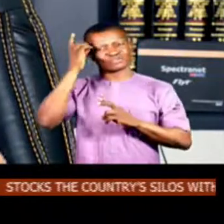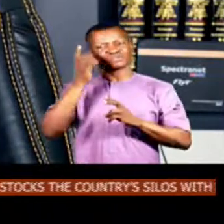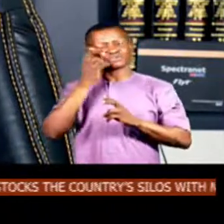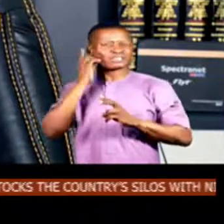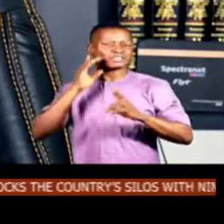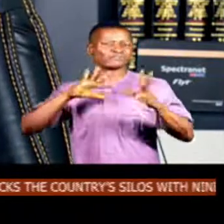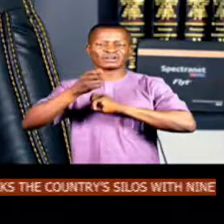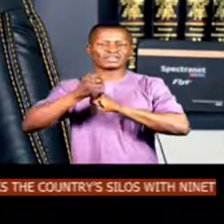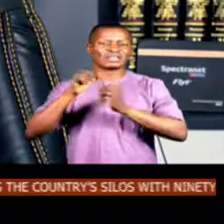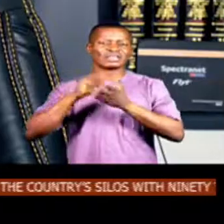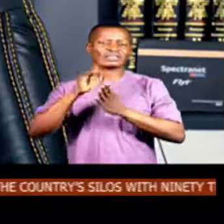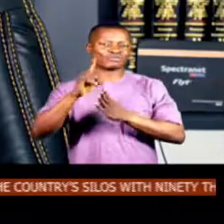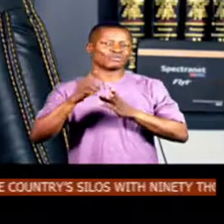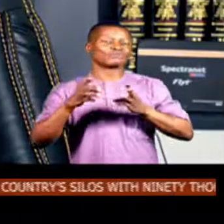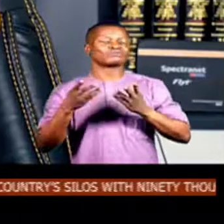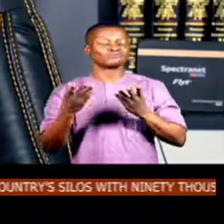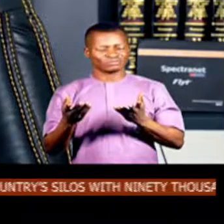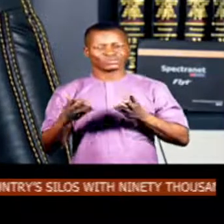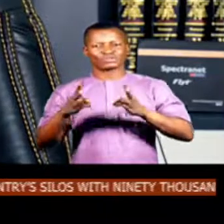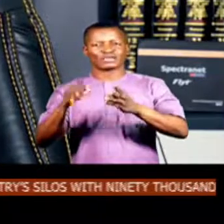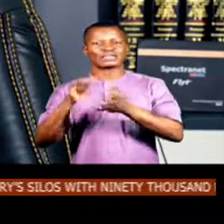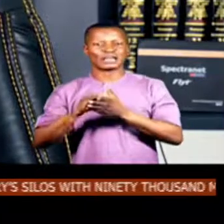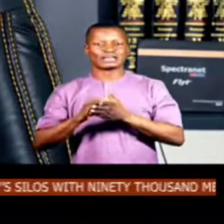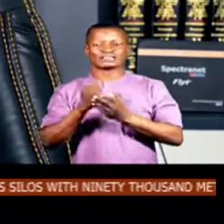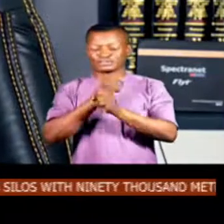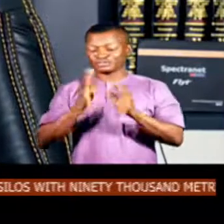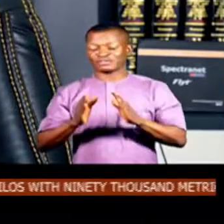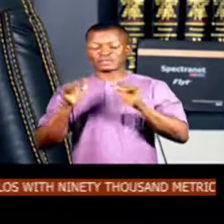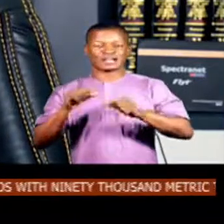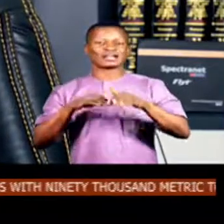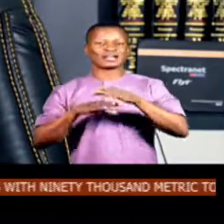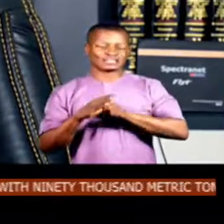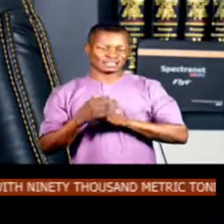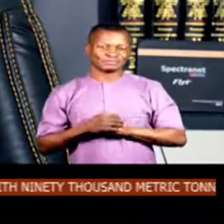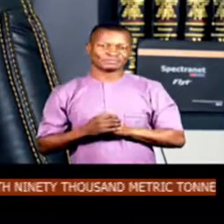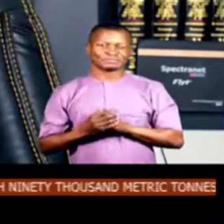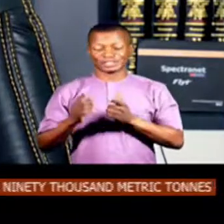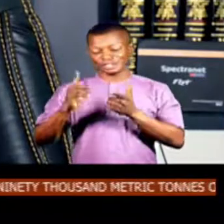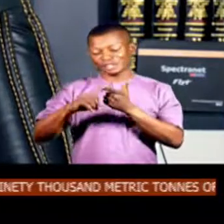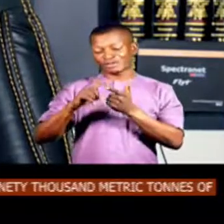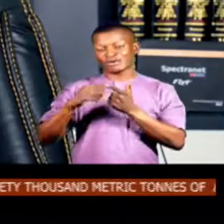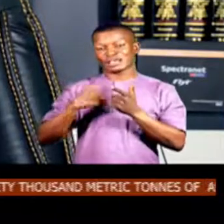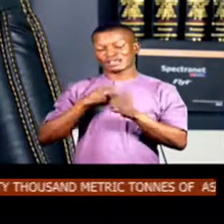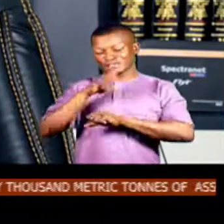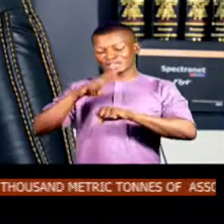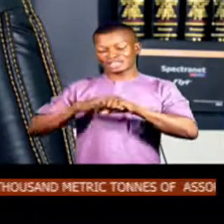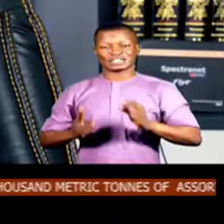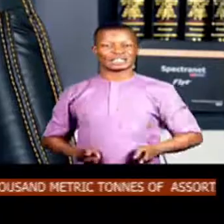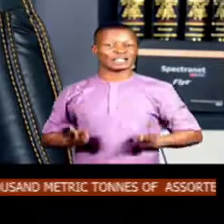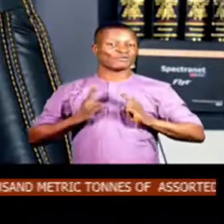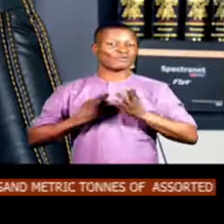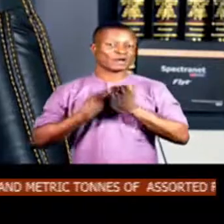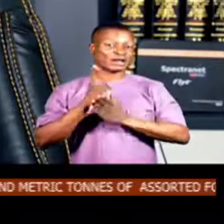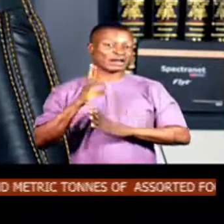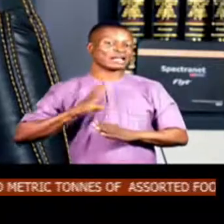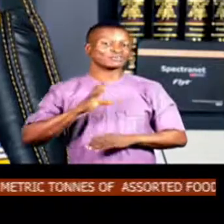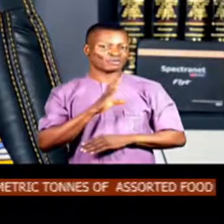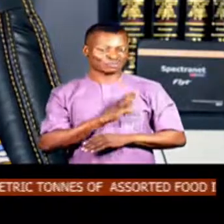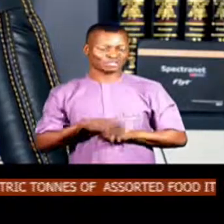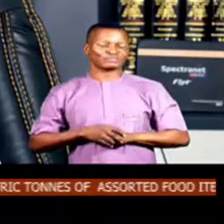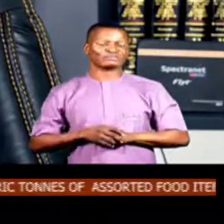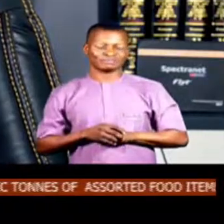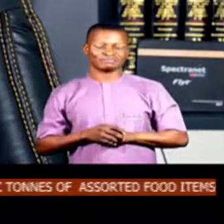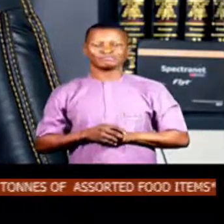lightly. So that is one channel that survivors can access. We also have the National Human Rights